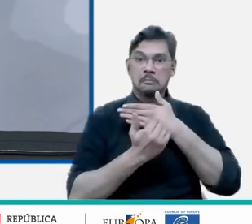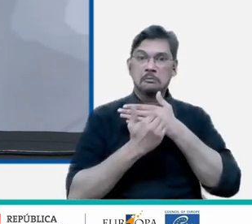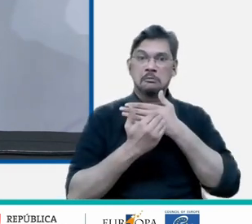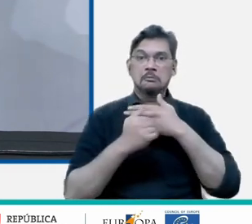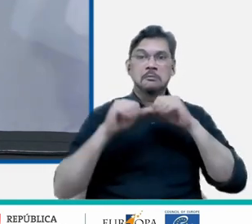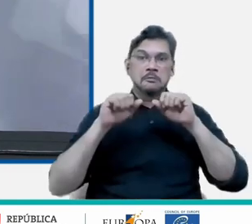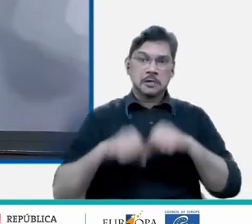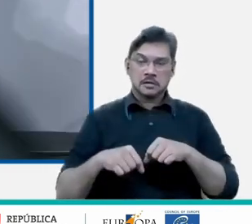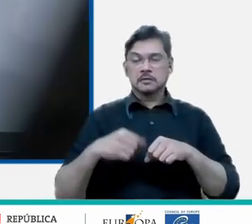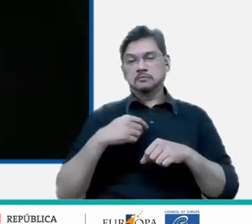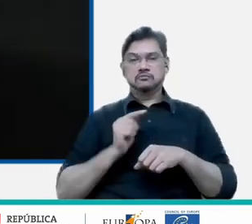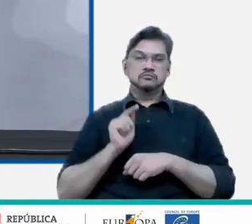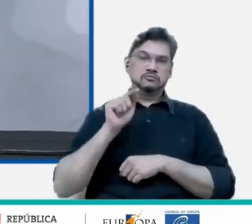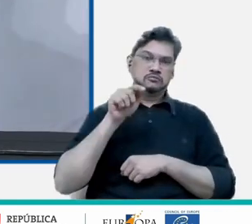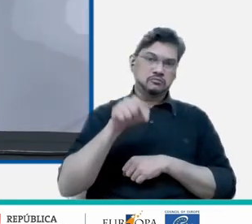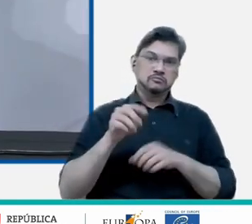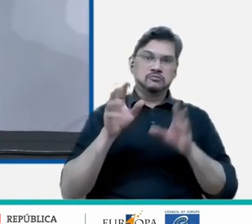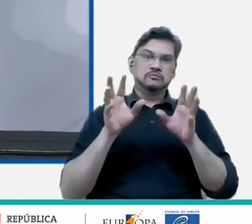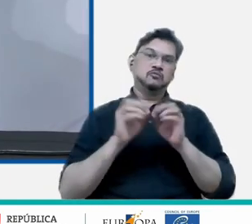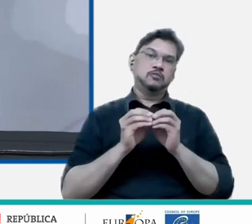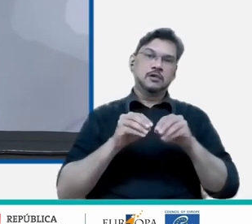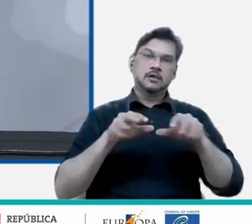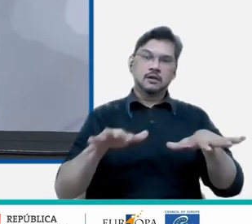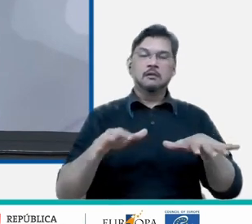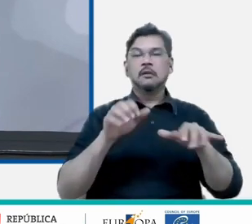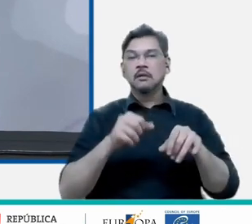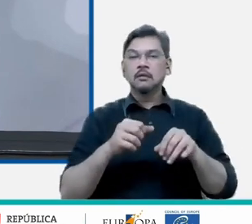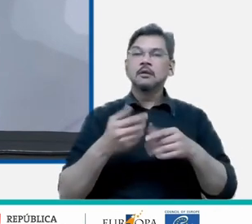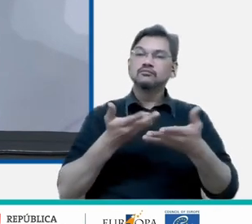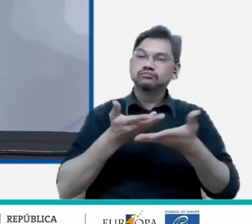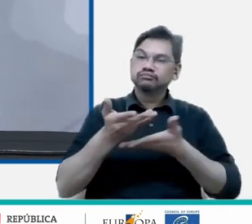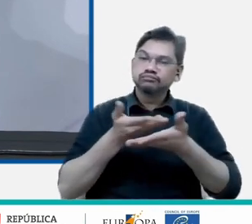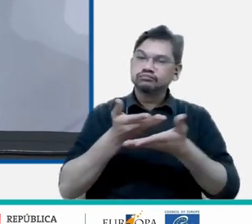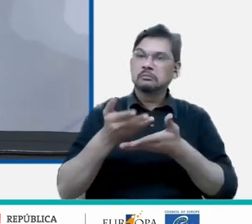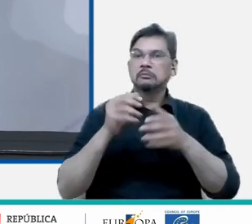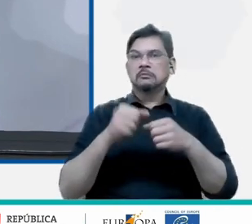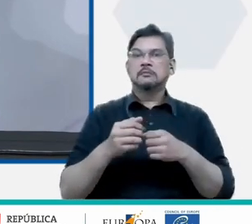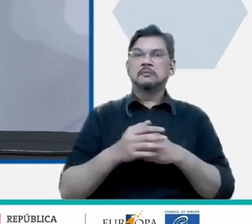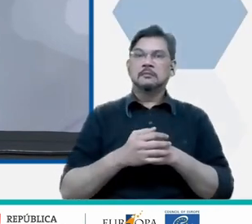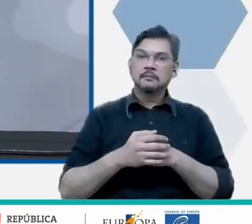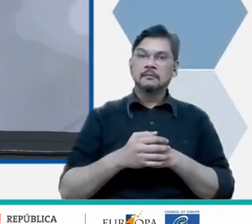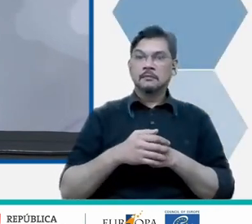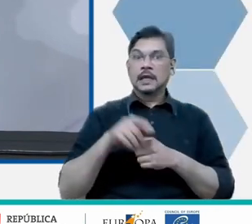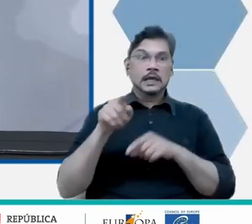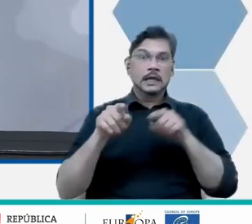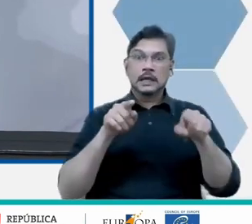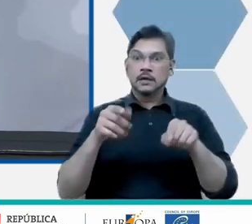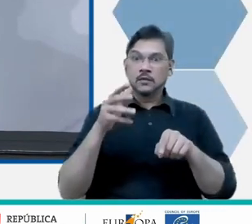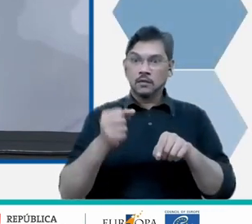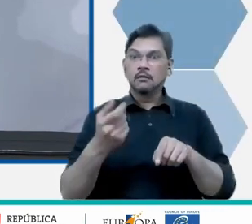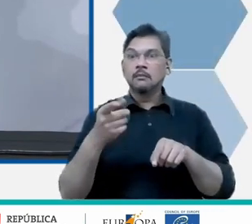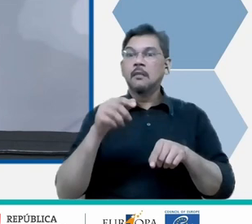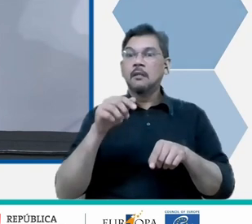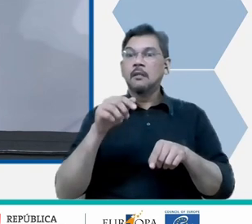participating in the Making Cities Resilient campaign can also, of course, flag their needs and their gaps in terms